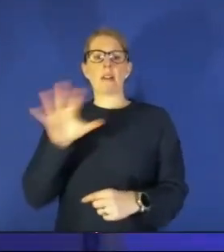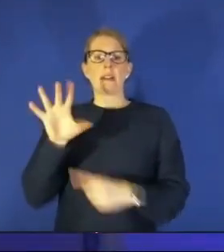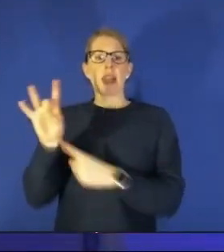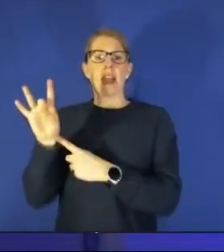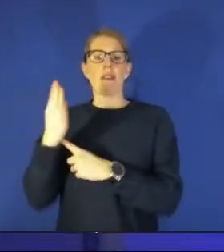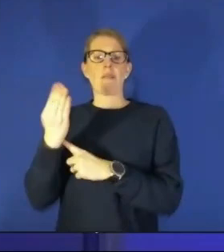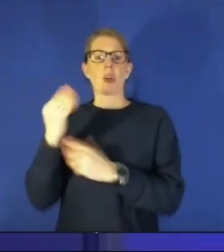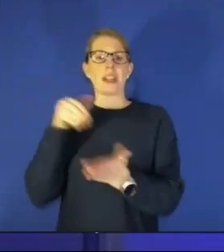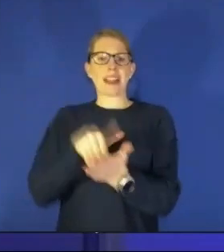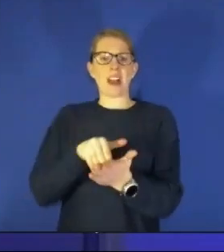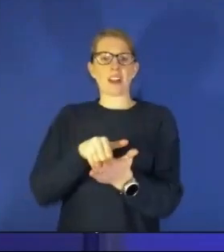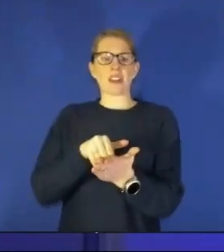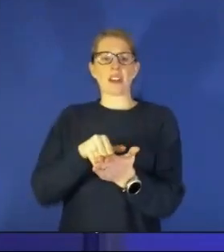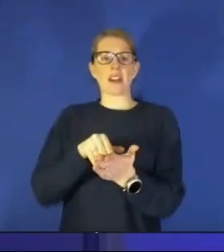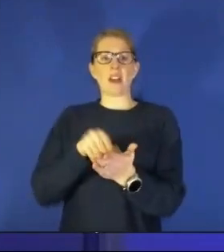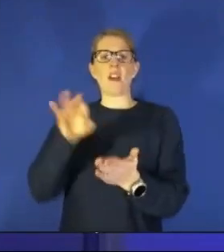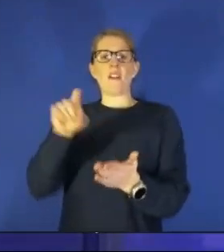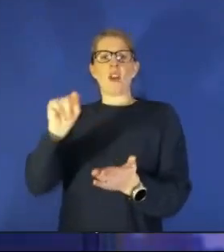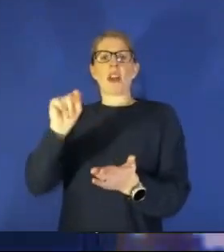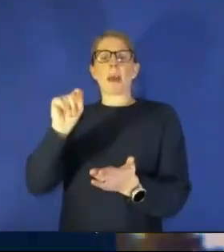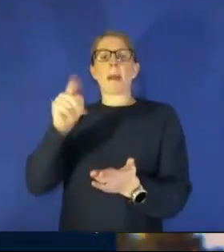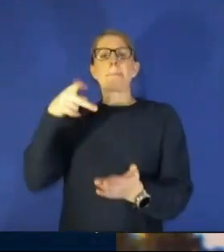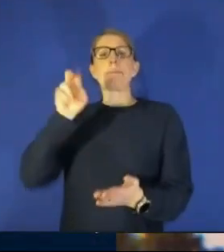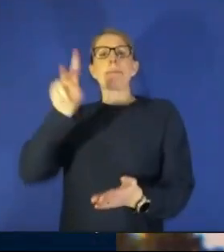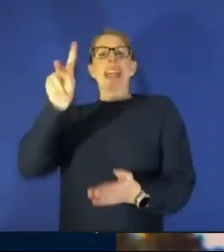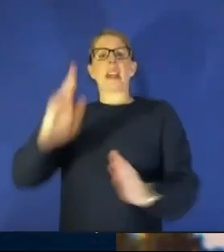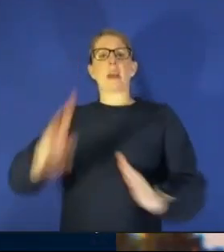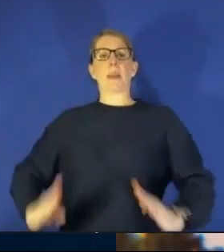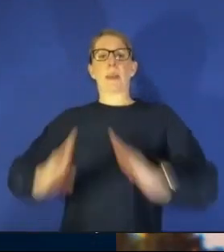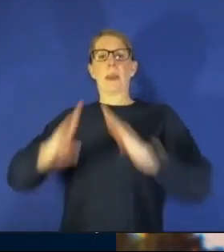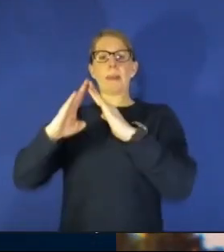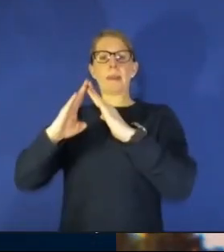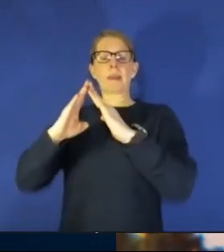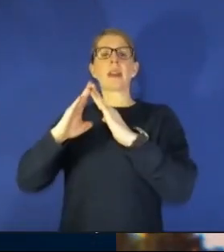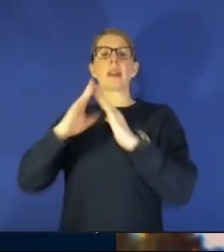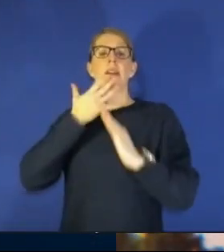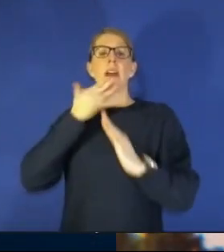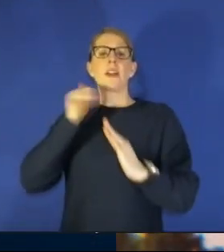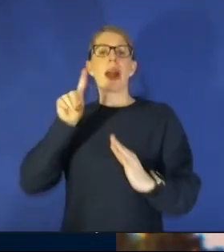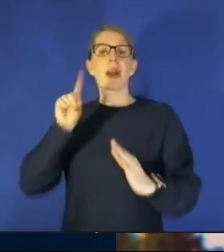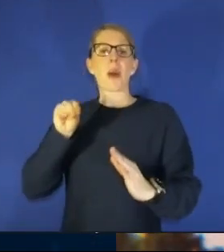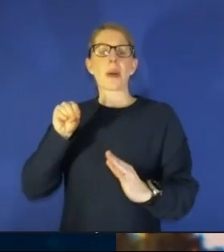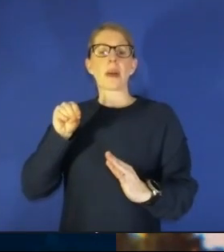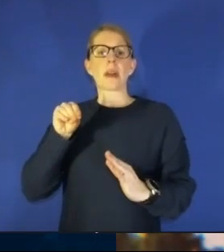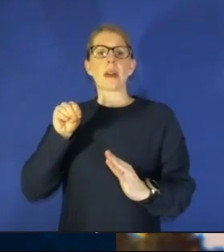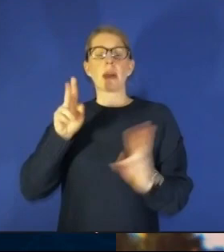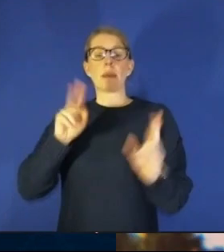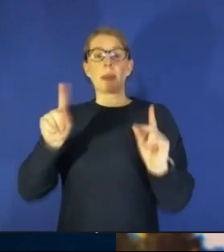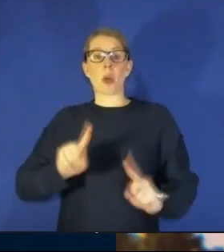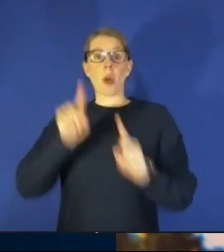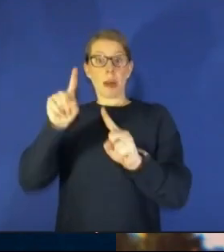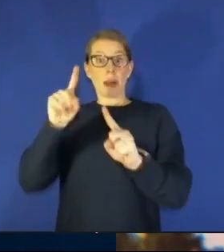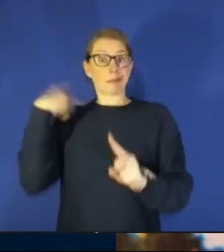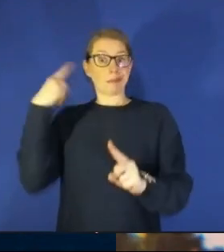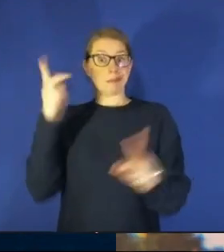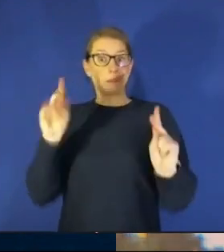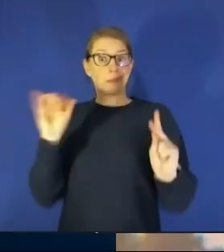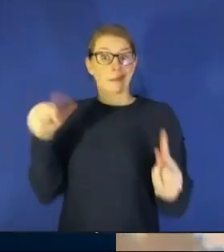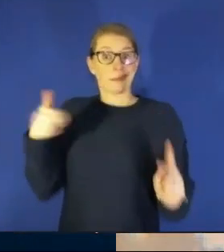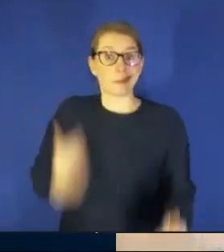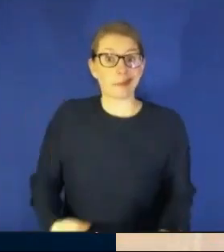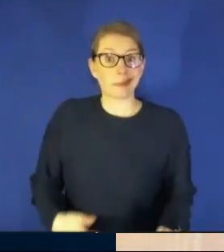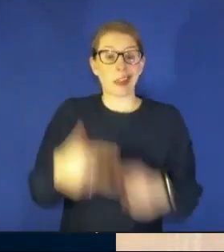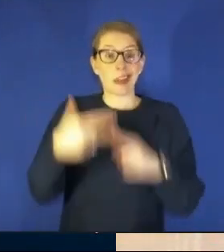14,000-foot peaks or higher in the state of Colorado. So they call the people that go up there, the nuts like me, they call us peak